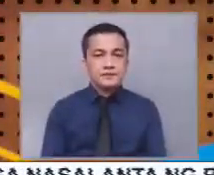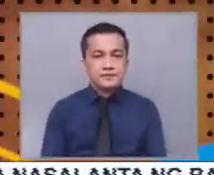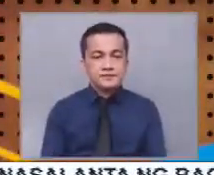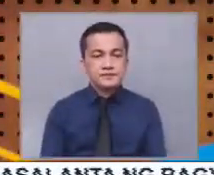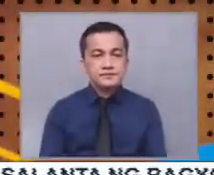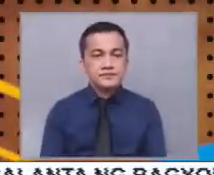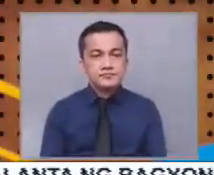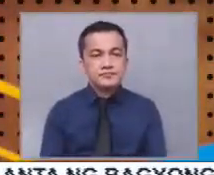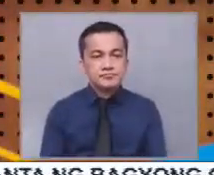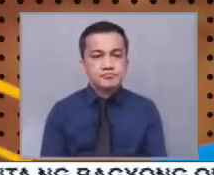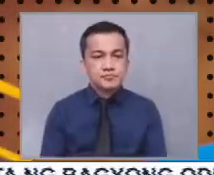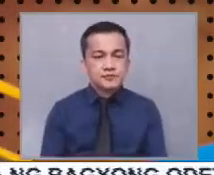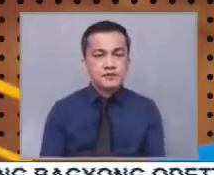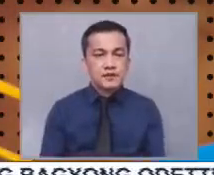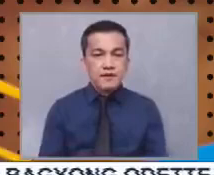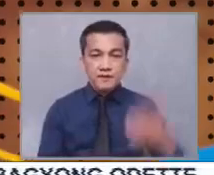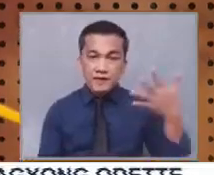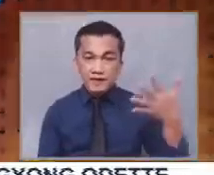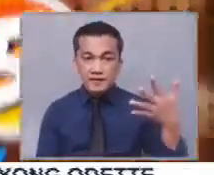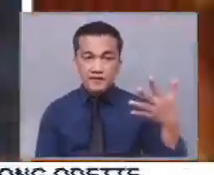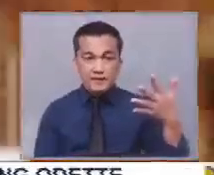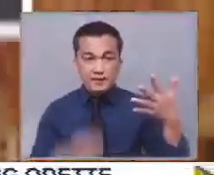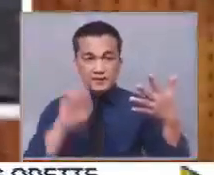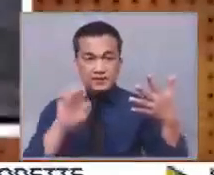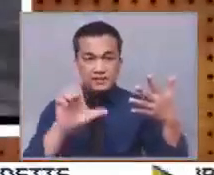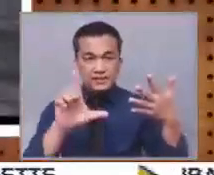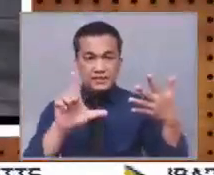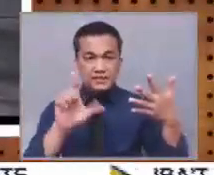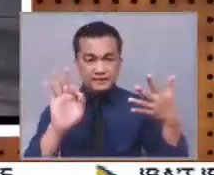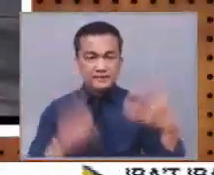Number 5, Elf.